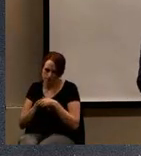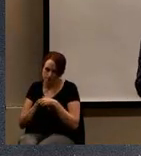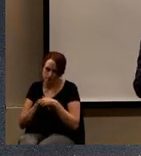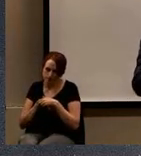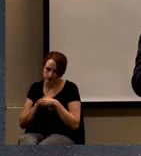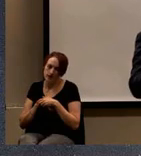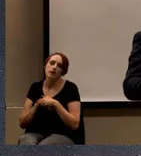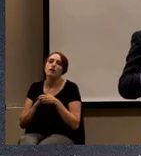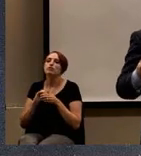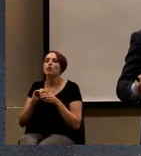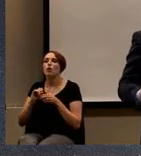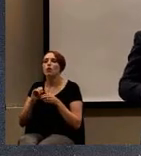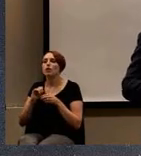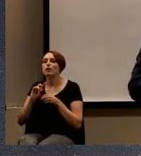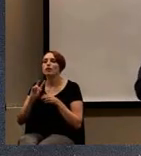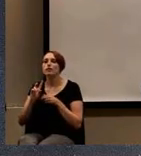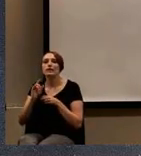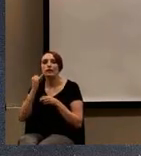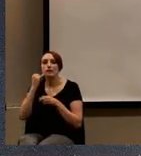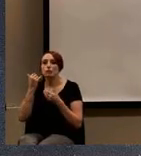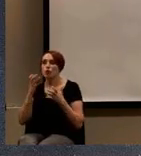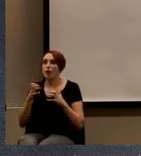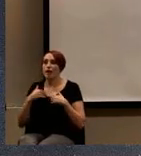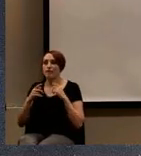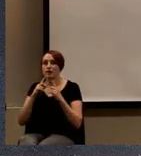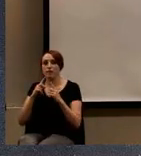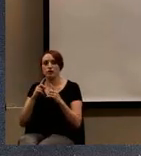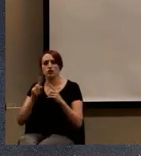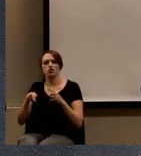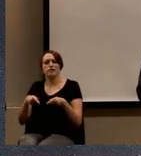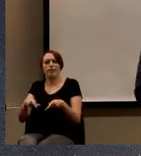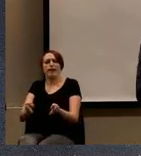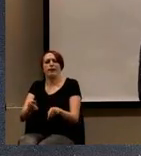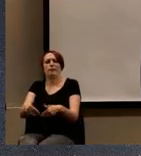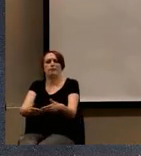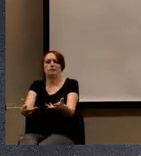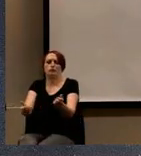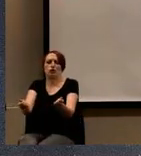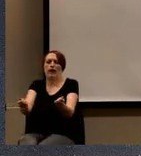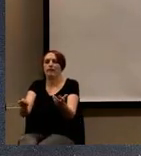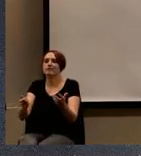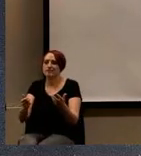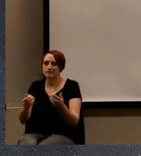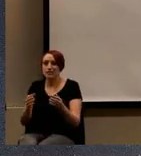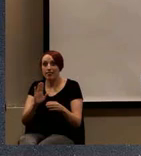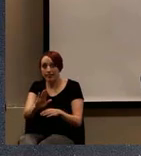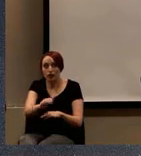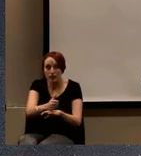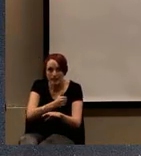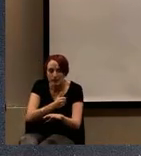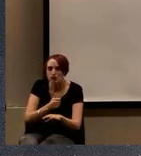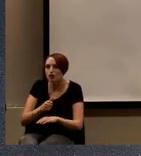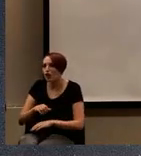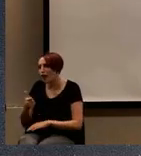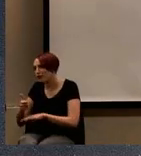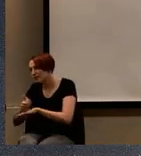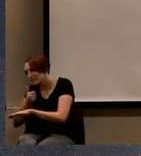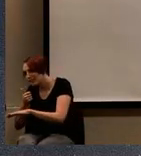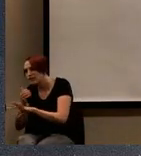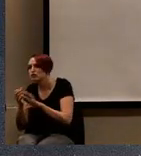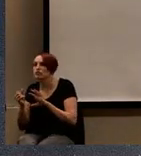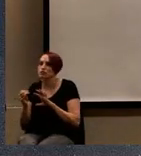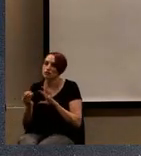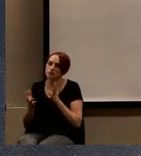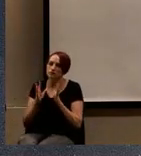letting them continue to drive has unintended consequences that puts them in danger and puts others in danger.